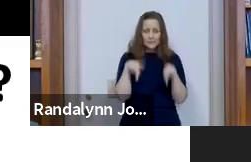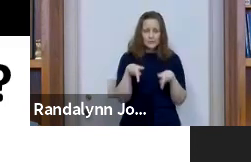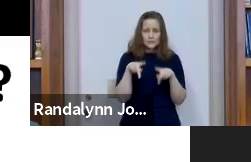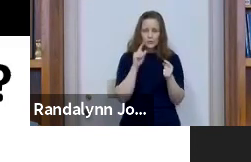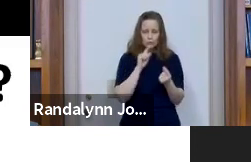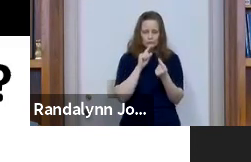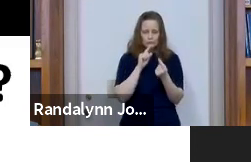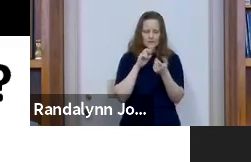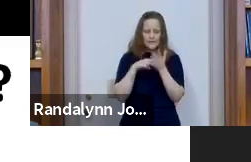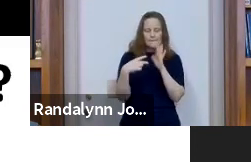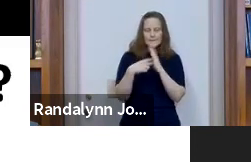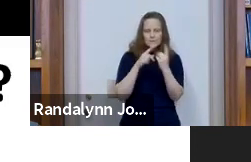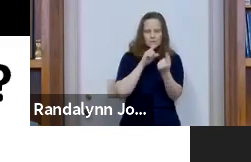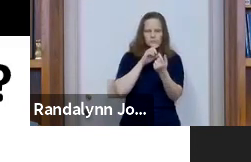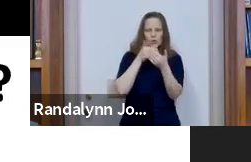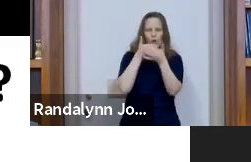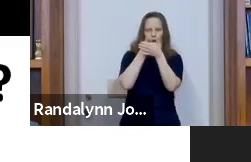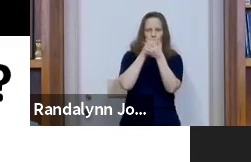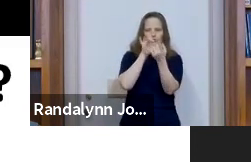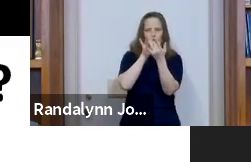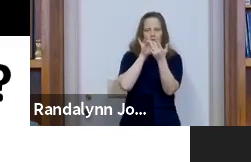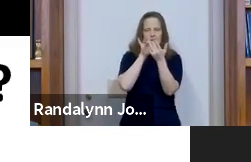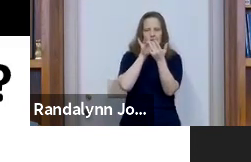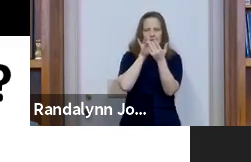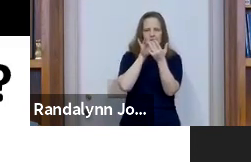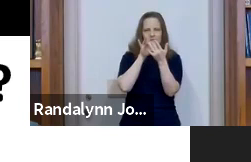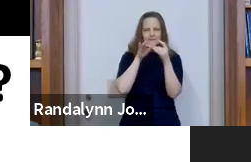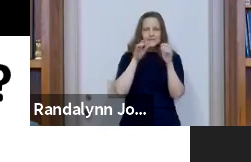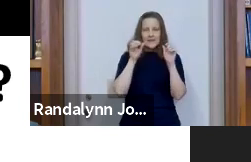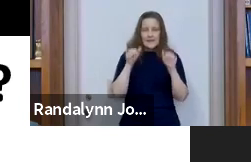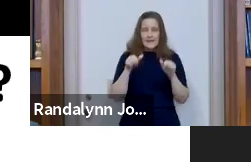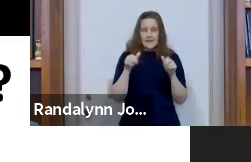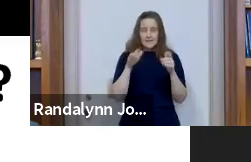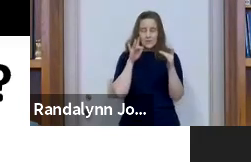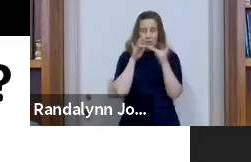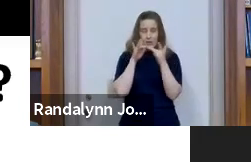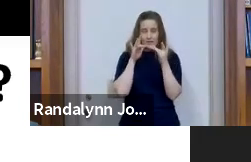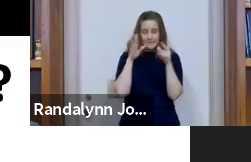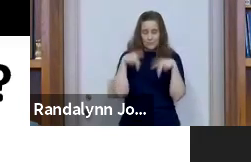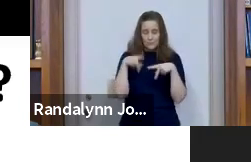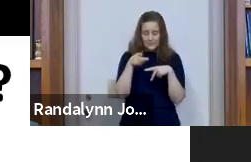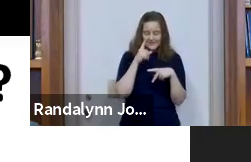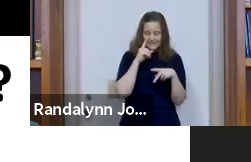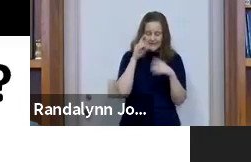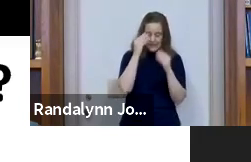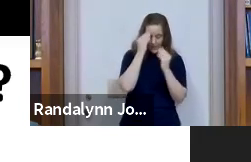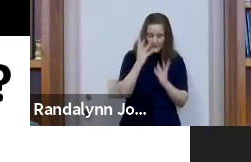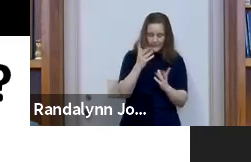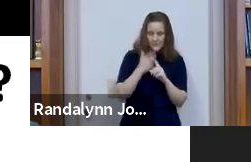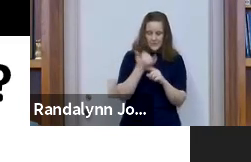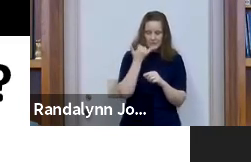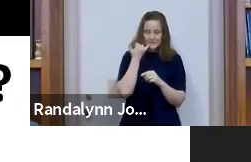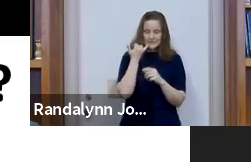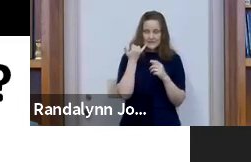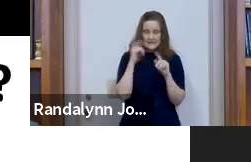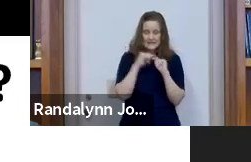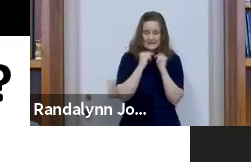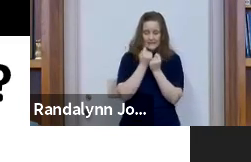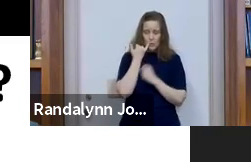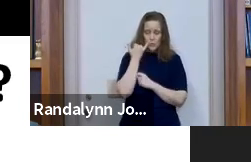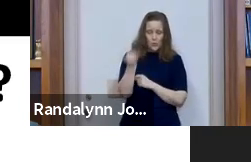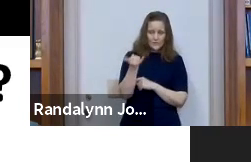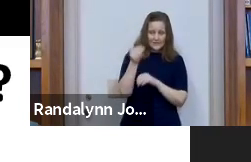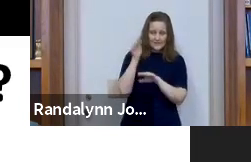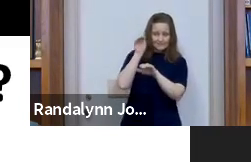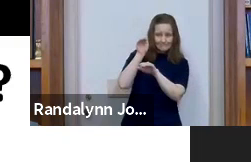close contact. Those potential close contacts are then notified directly by a member of our contact tracing team. All